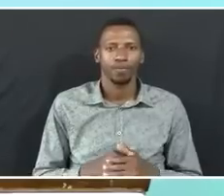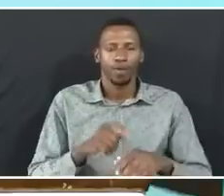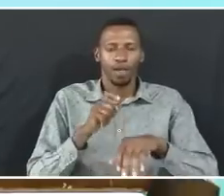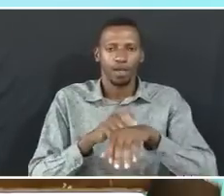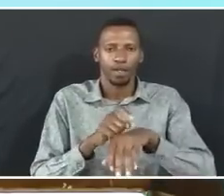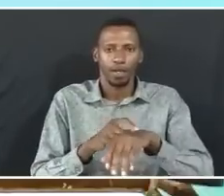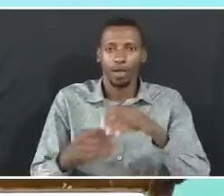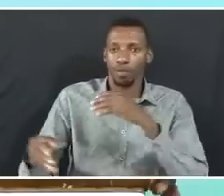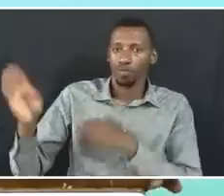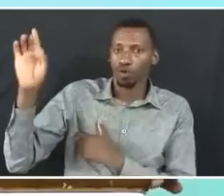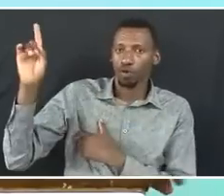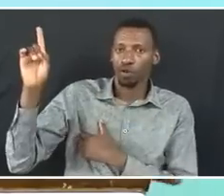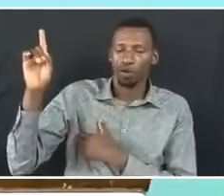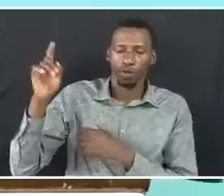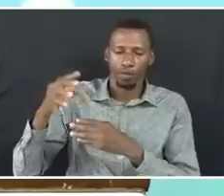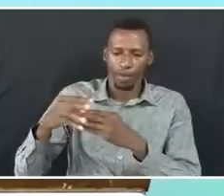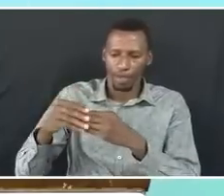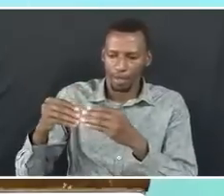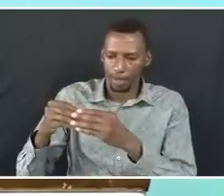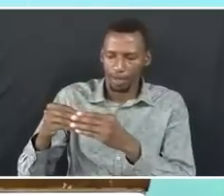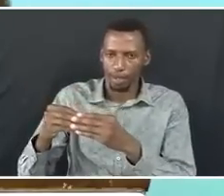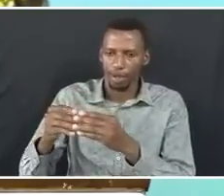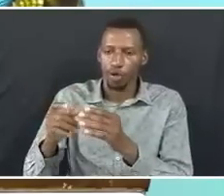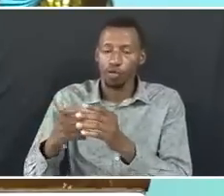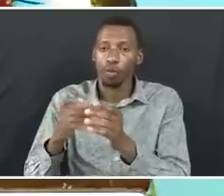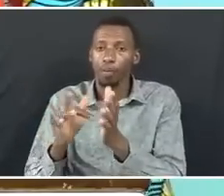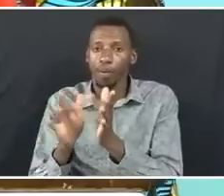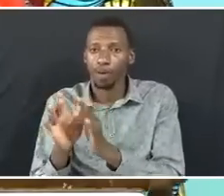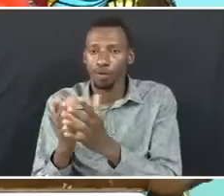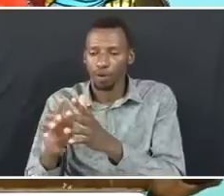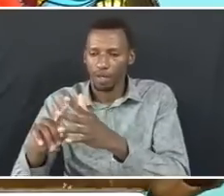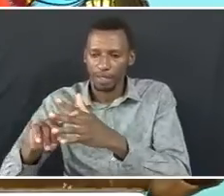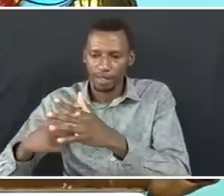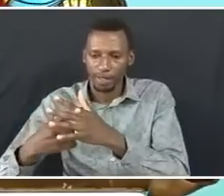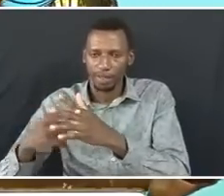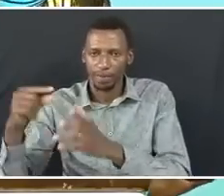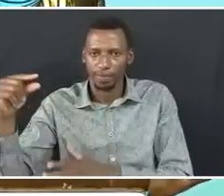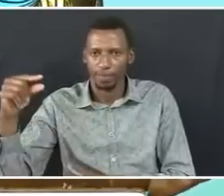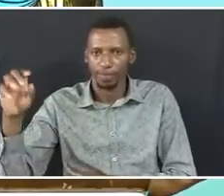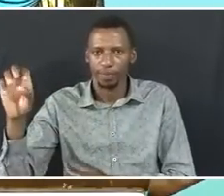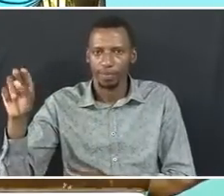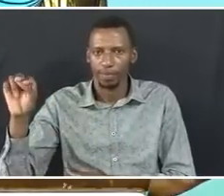When he created them, Genesis 1, 27, 28,